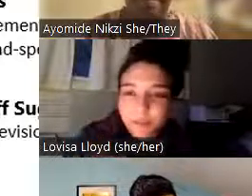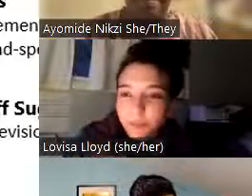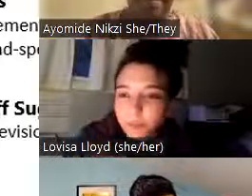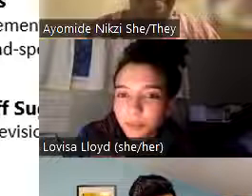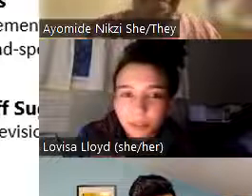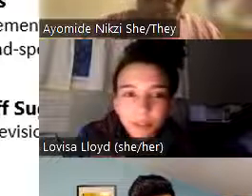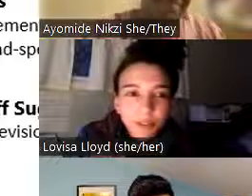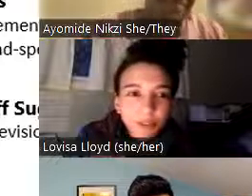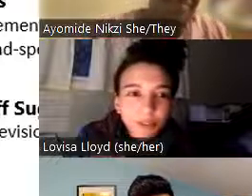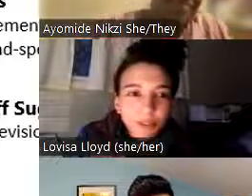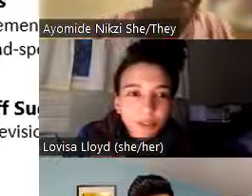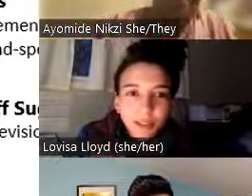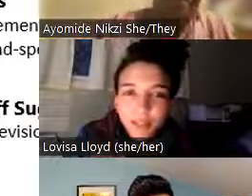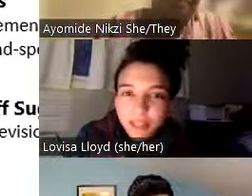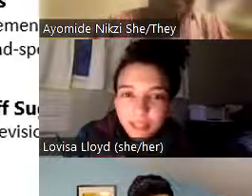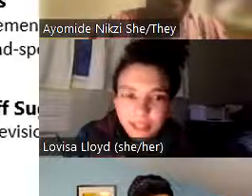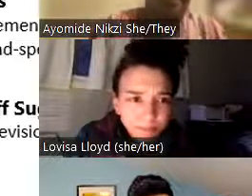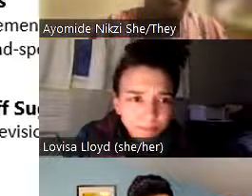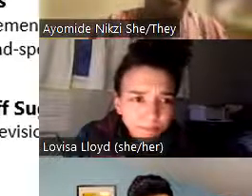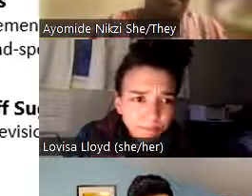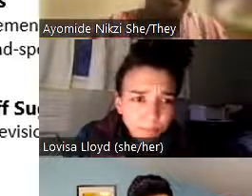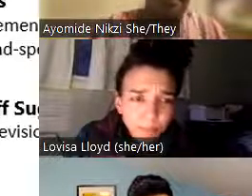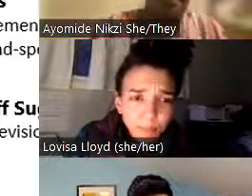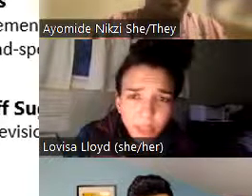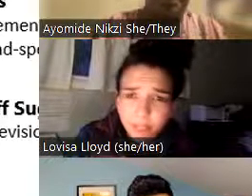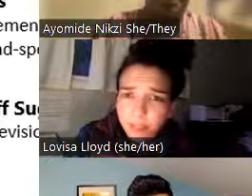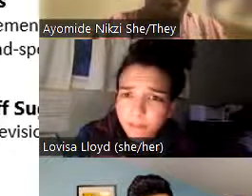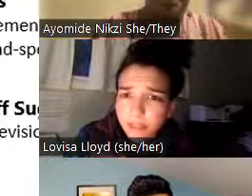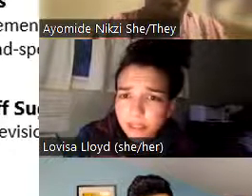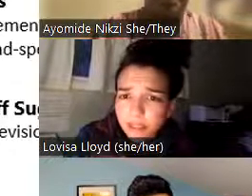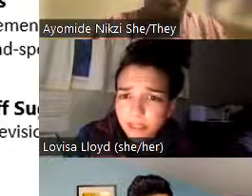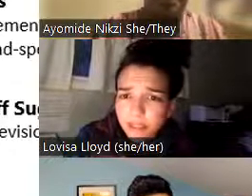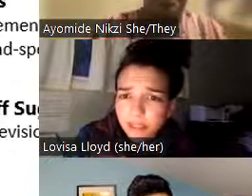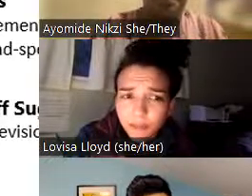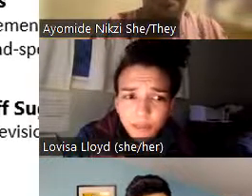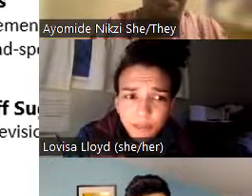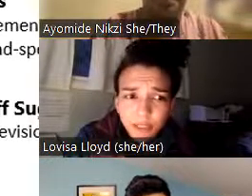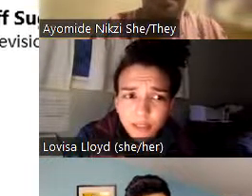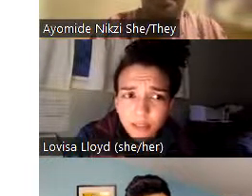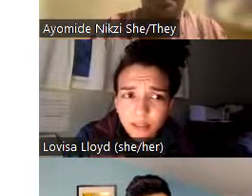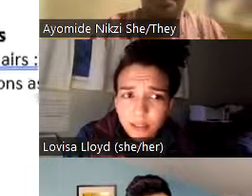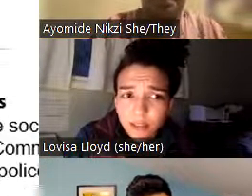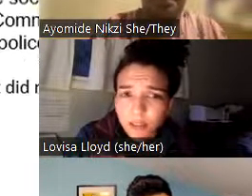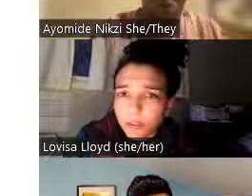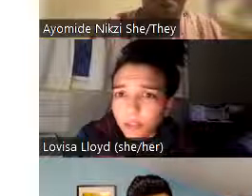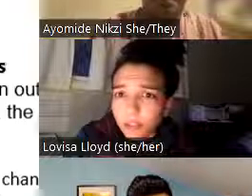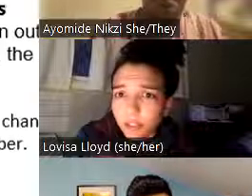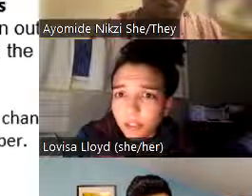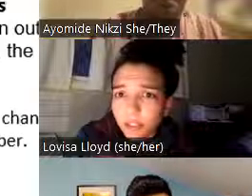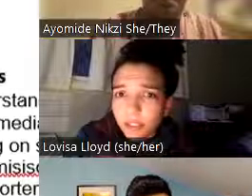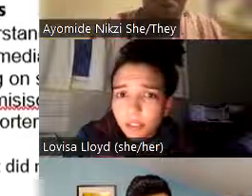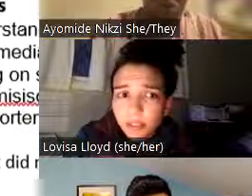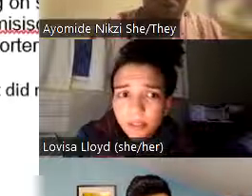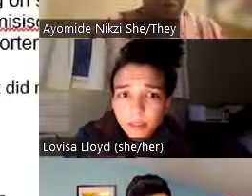Okay, terrific, wonderful. All right, okay, if that's how folks are feeling, then I think that that concludes this